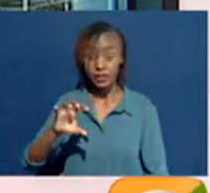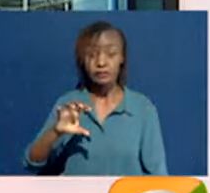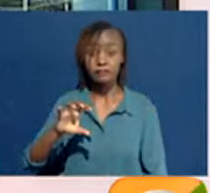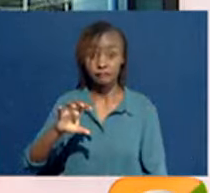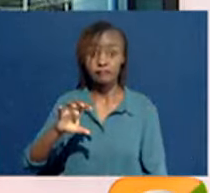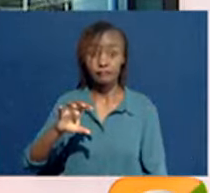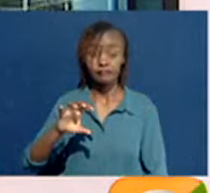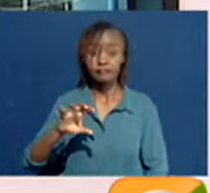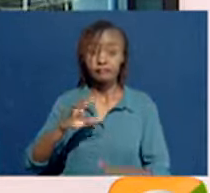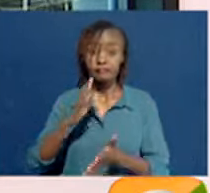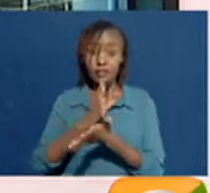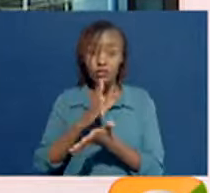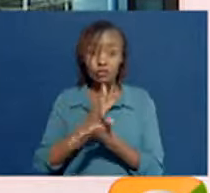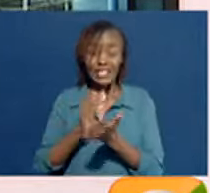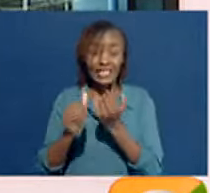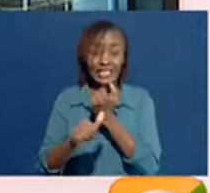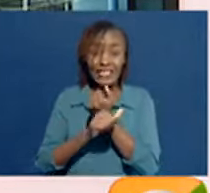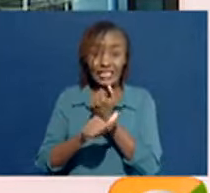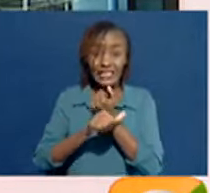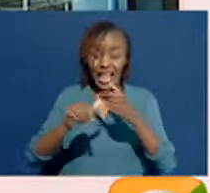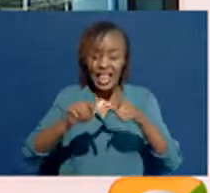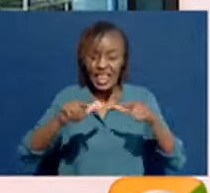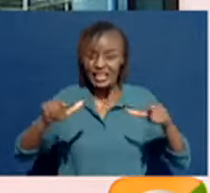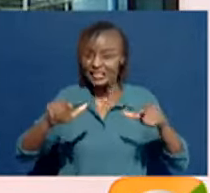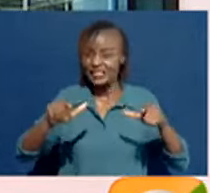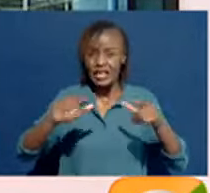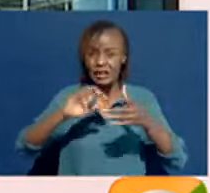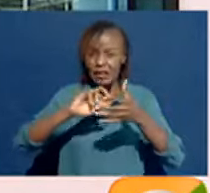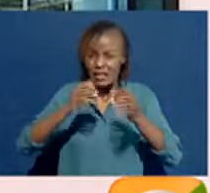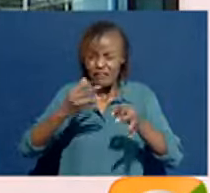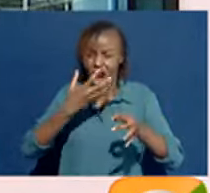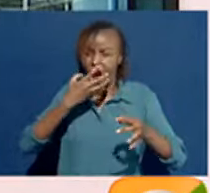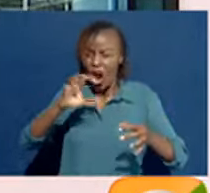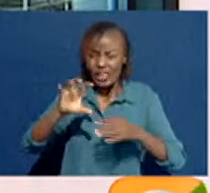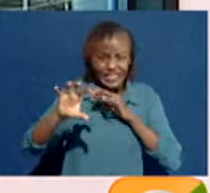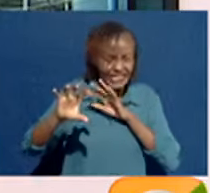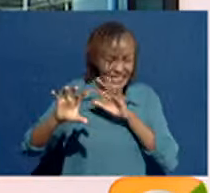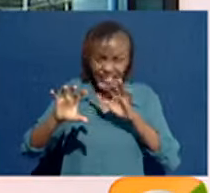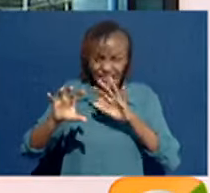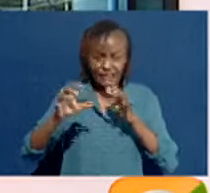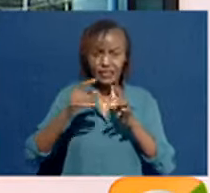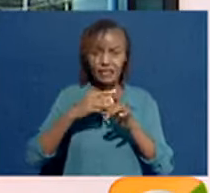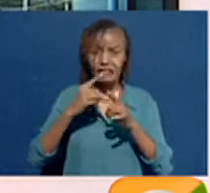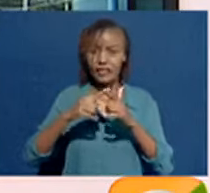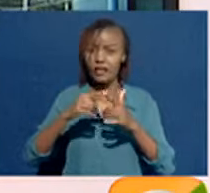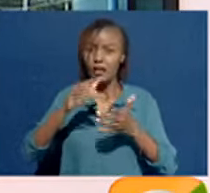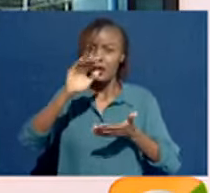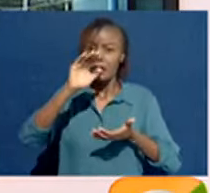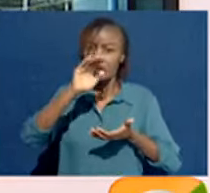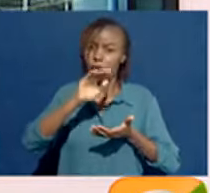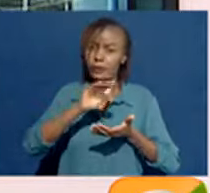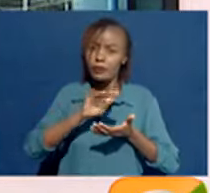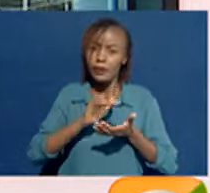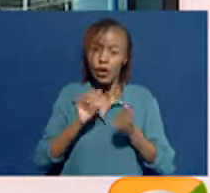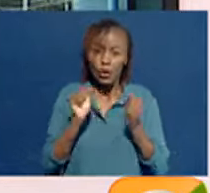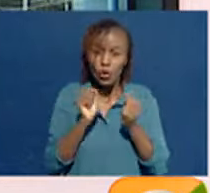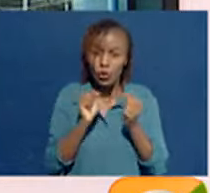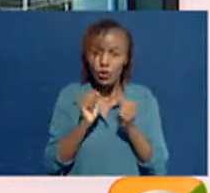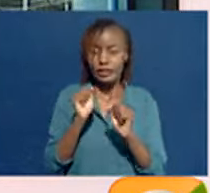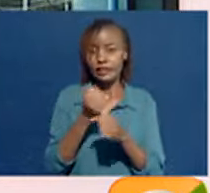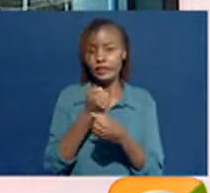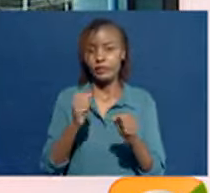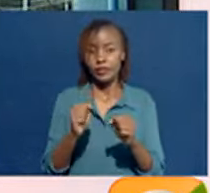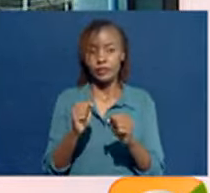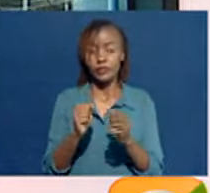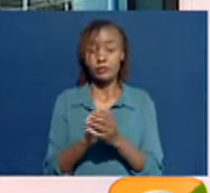Earth, and they limit the Earth's ability to cool itself. And this is what leads to the damaging effects on climate that we have witnessed. Ice